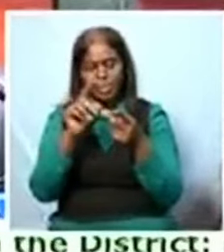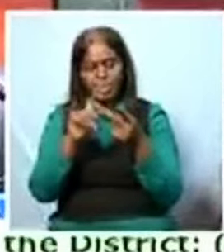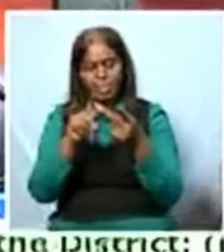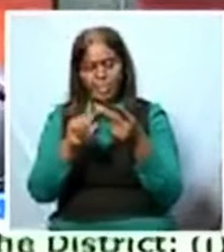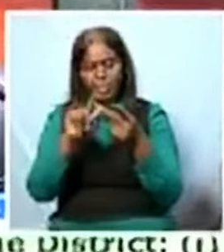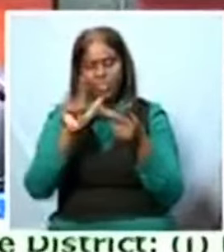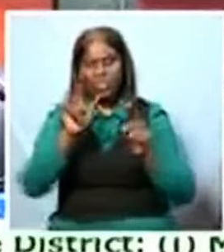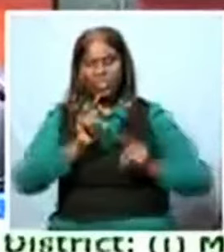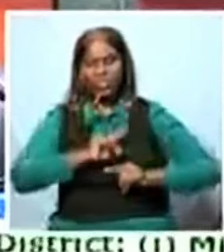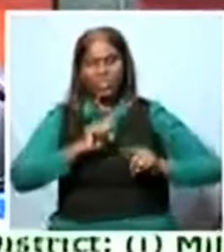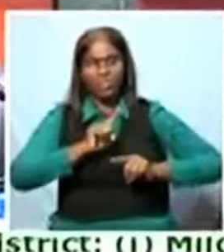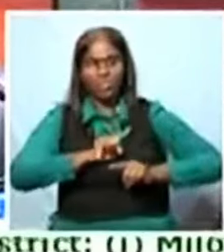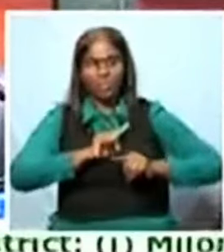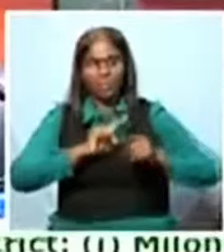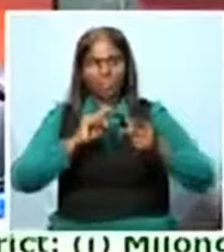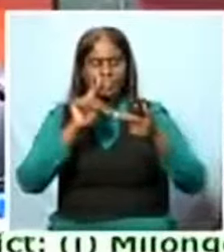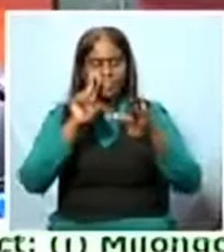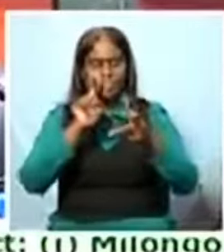Luangwa,